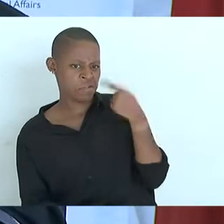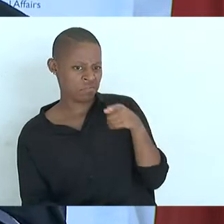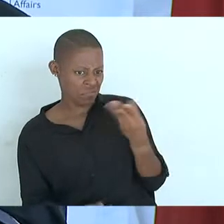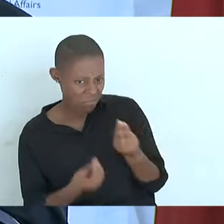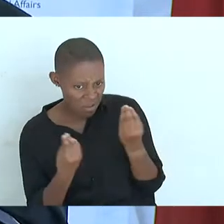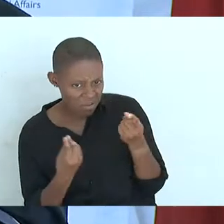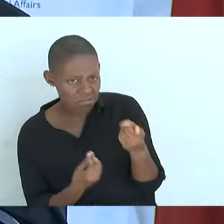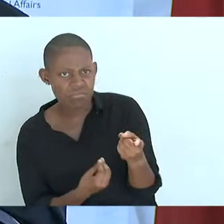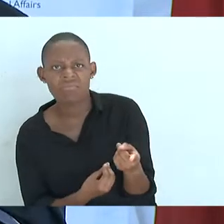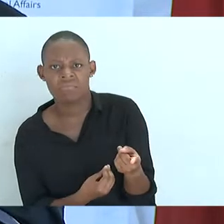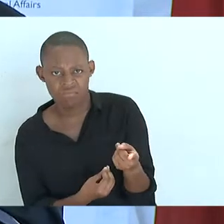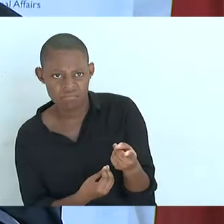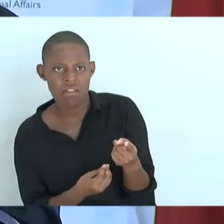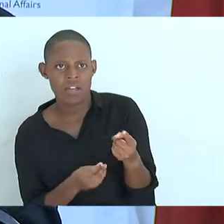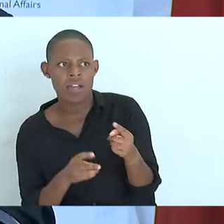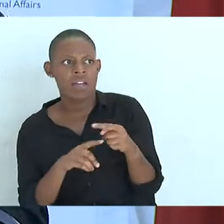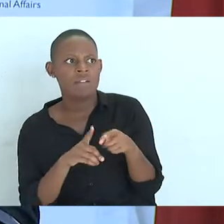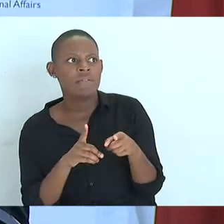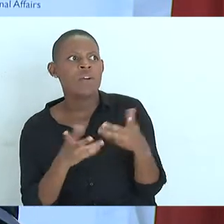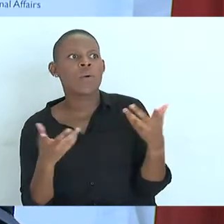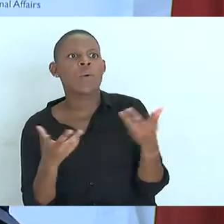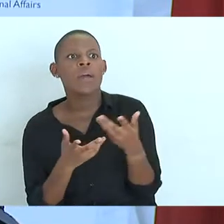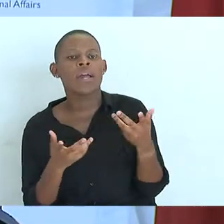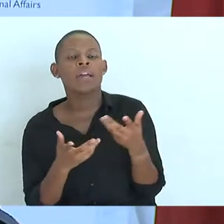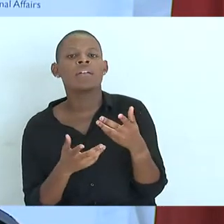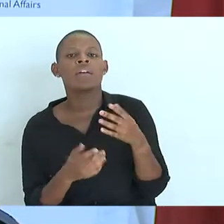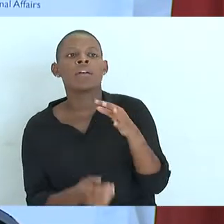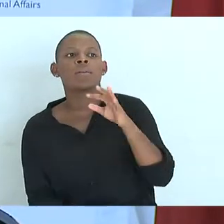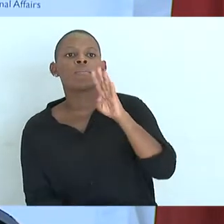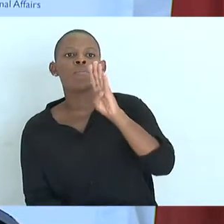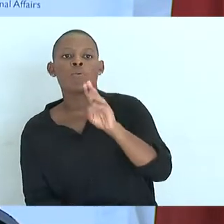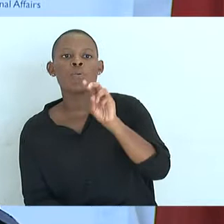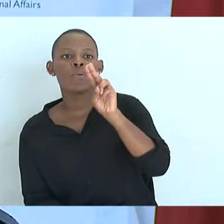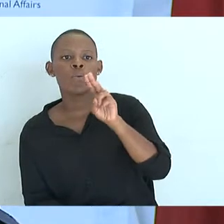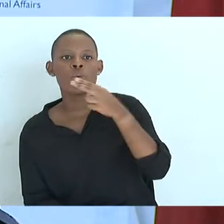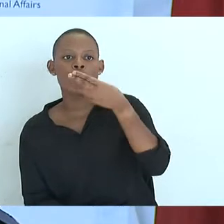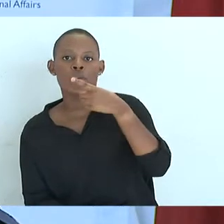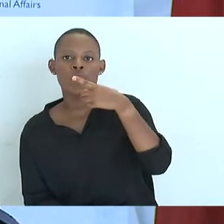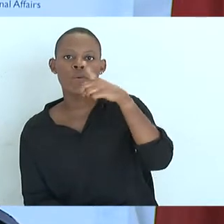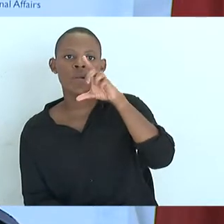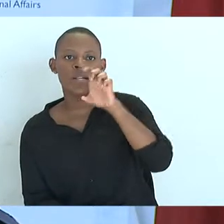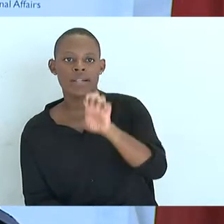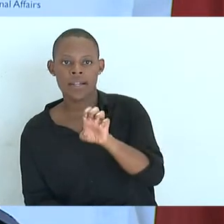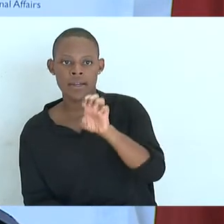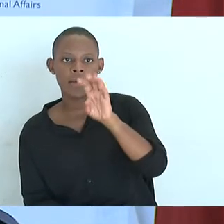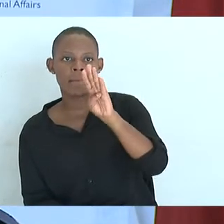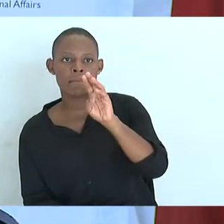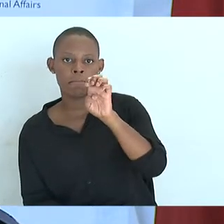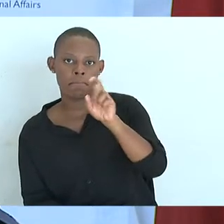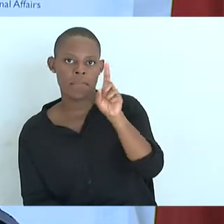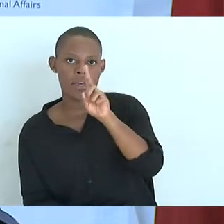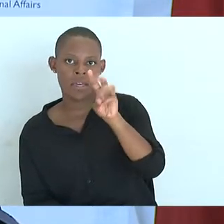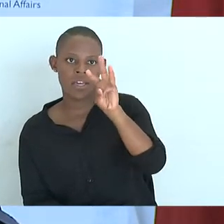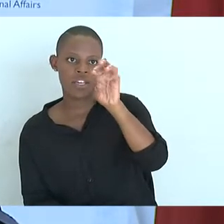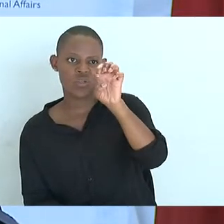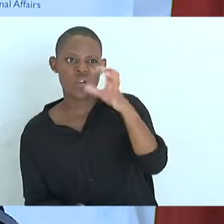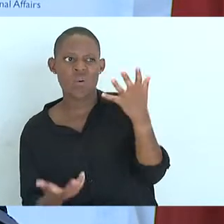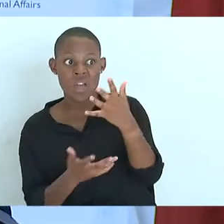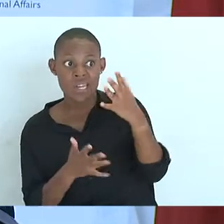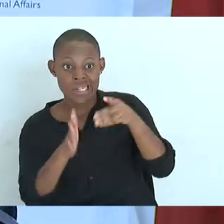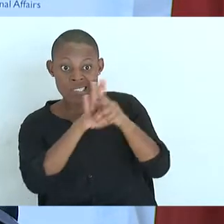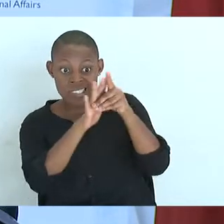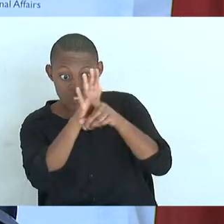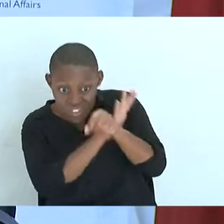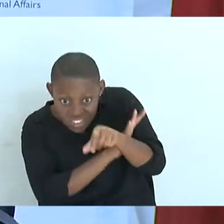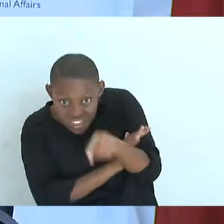man is from Bushlebe's in this district. So the point